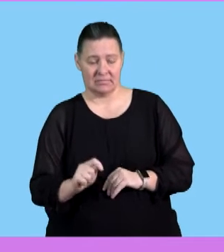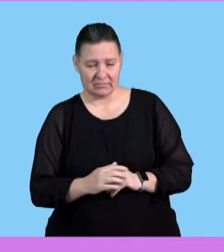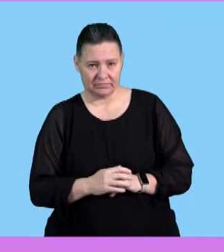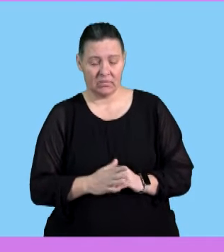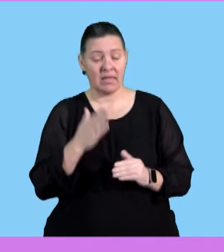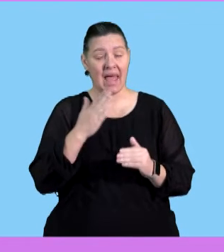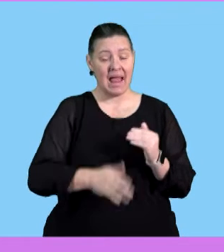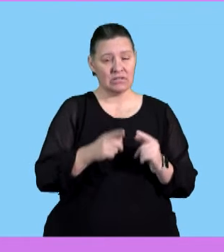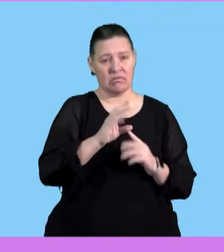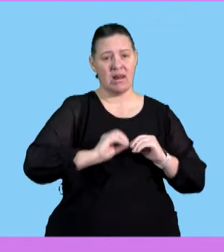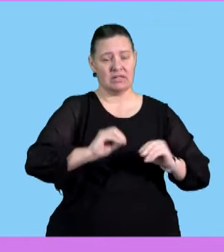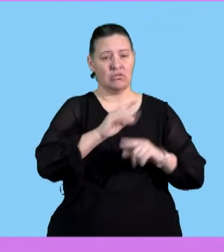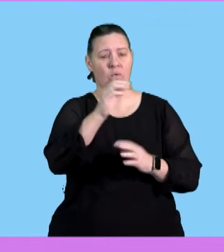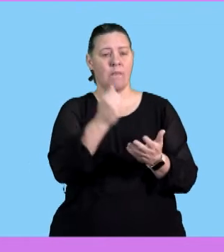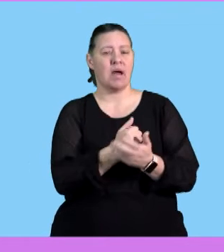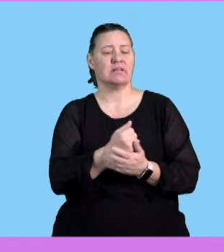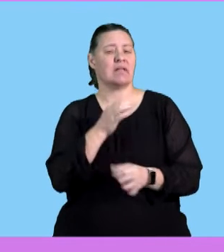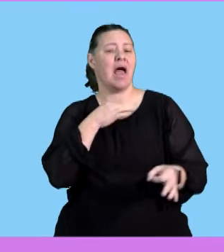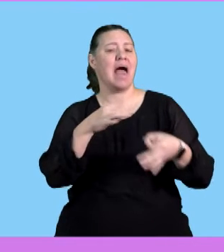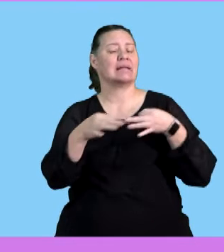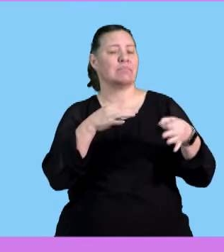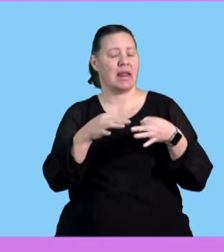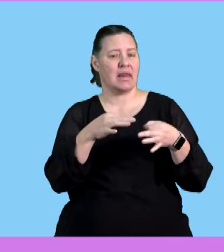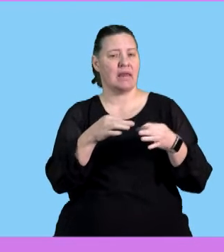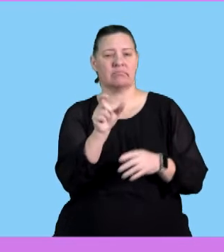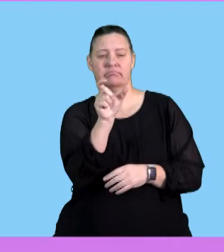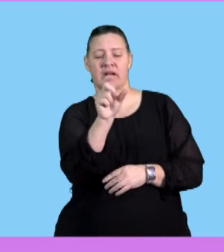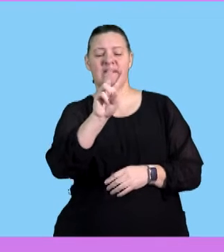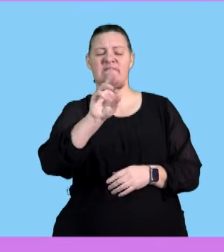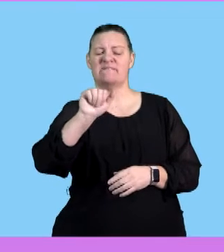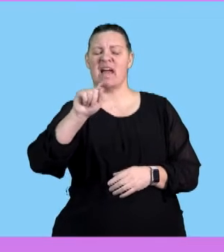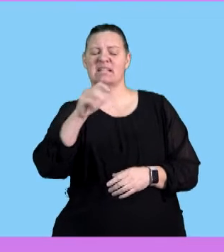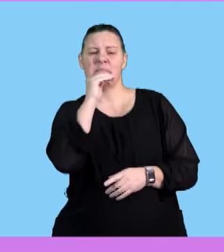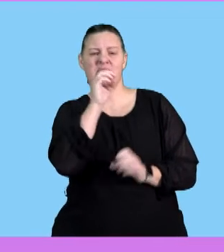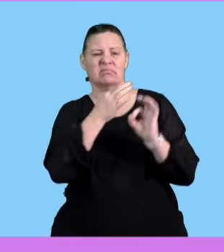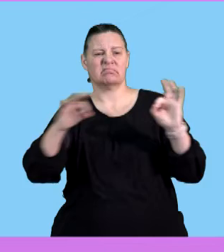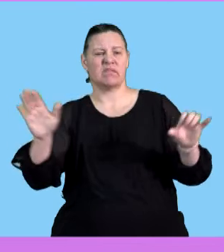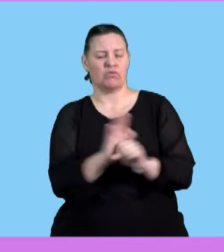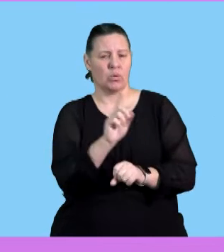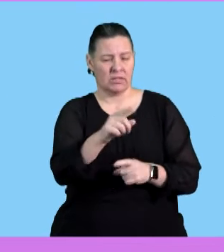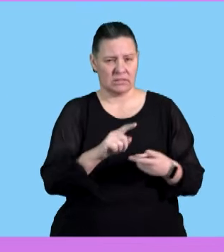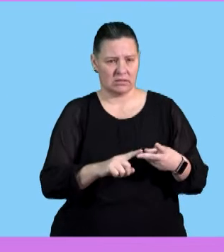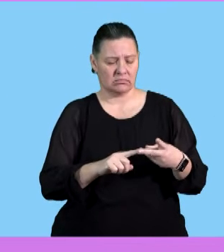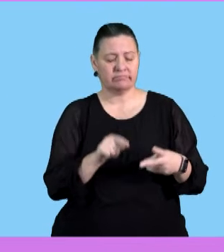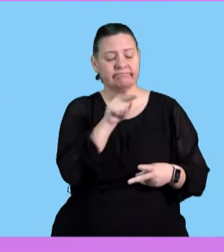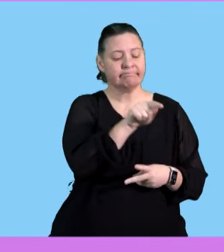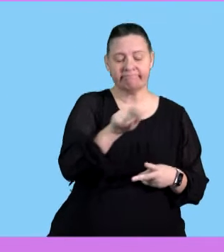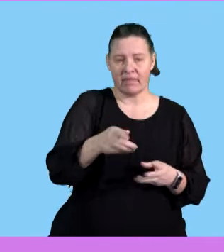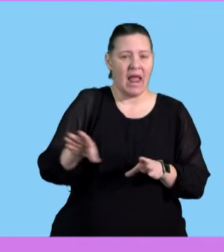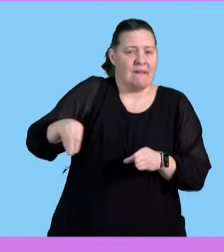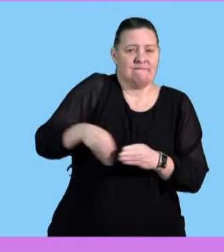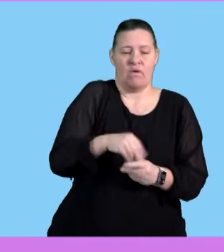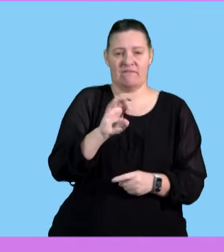By the end of this lesson, you should be able to explain the acronym VAT, determine items which